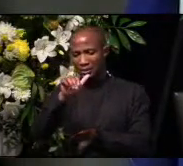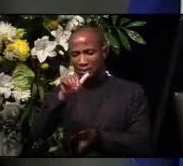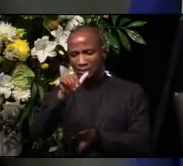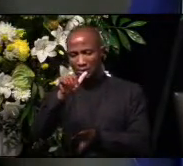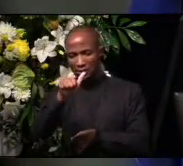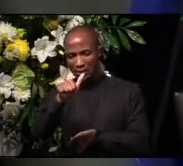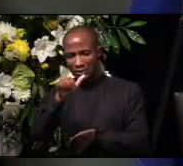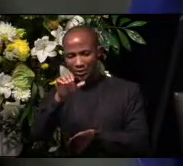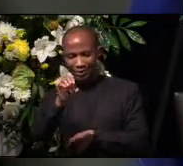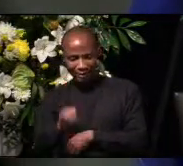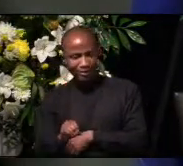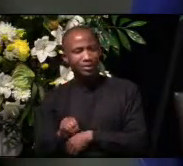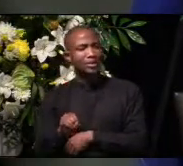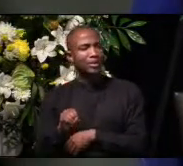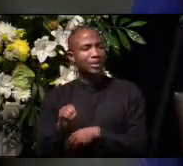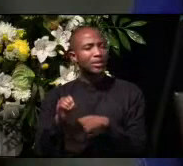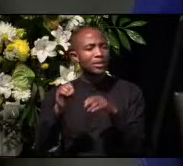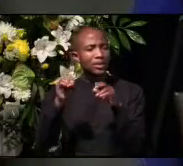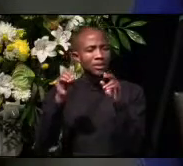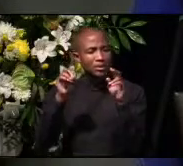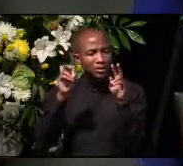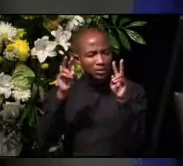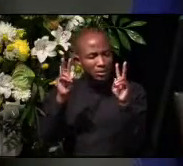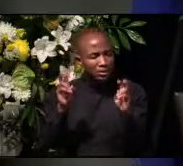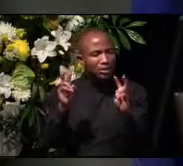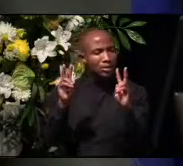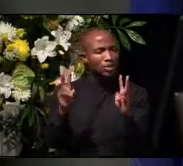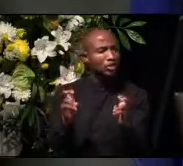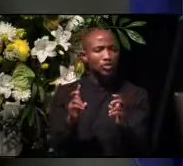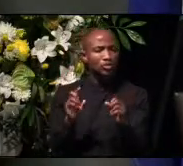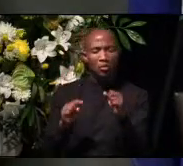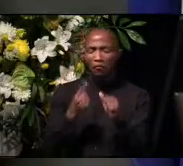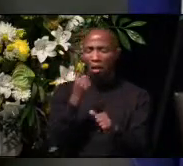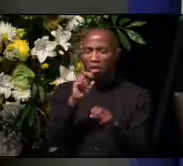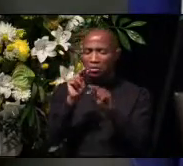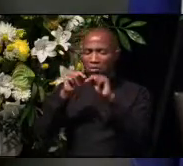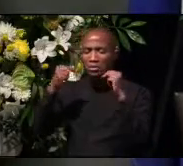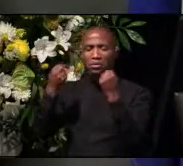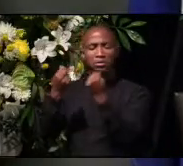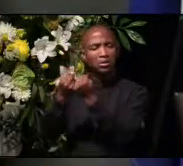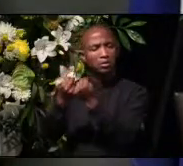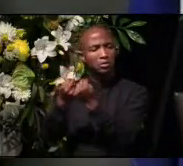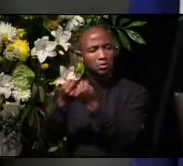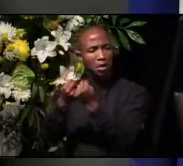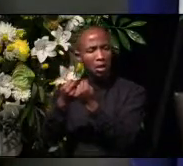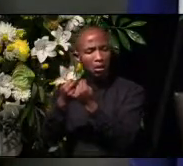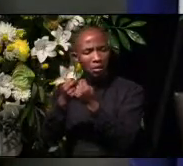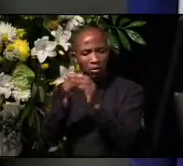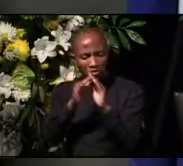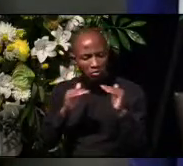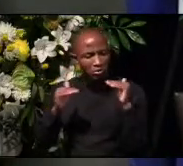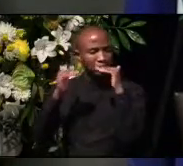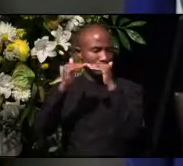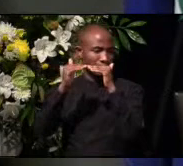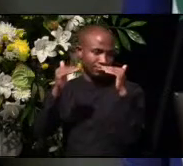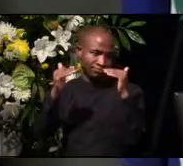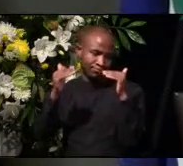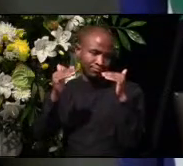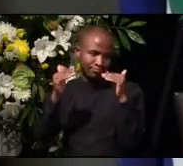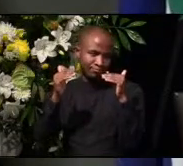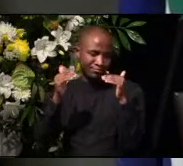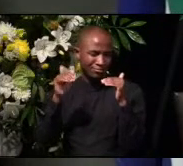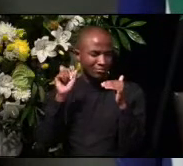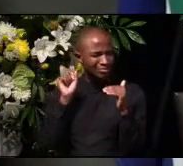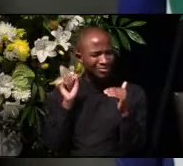to in the 1960s to the idea of the two-stage theory of first the national Democratic and then a socialist Revolution and thereby